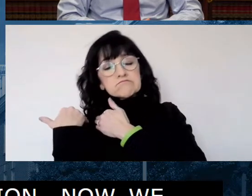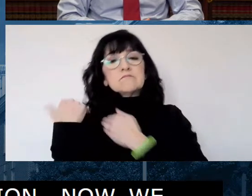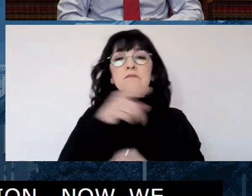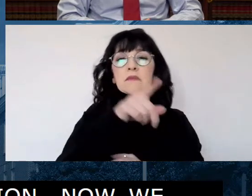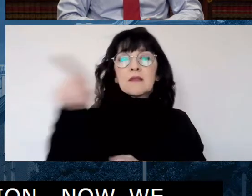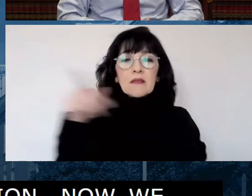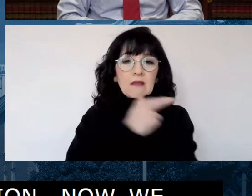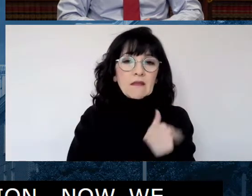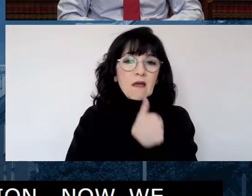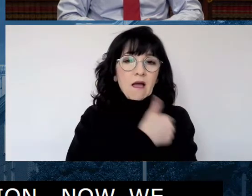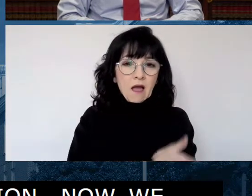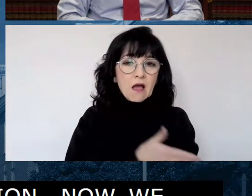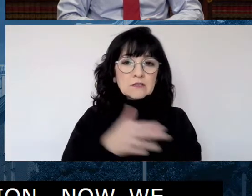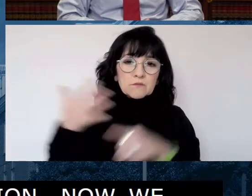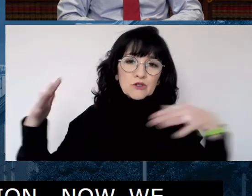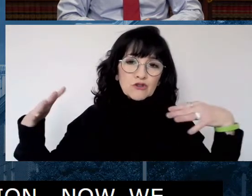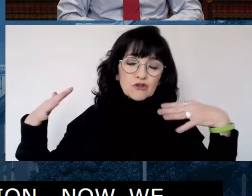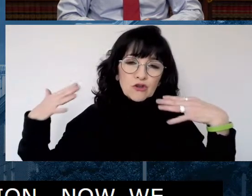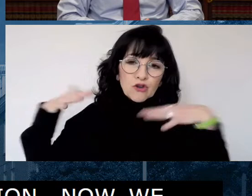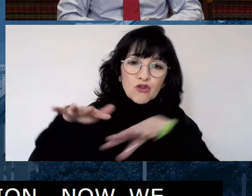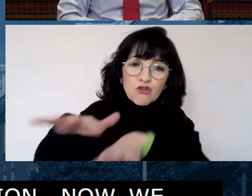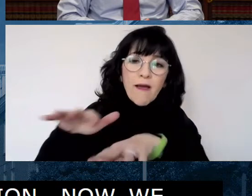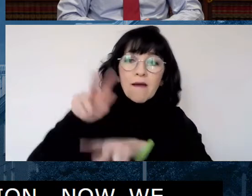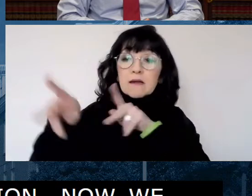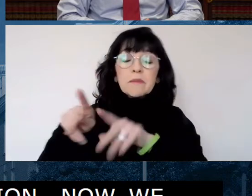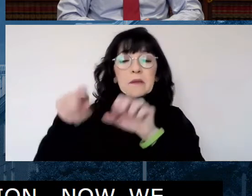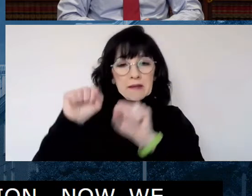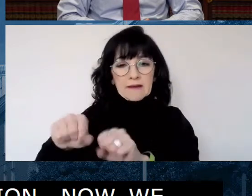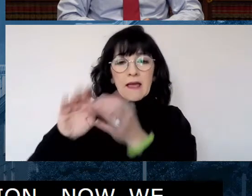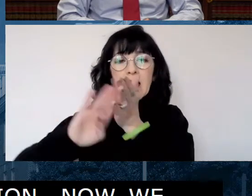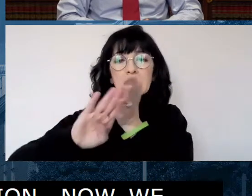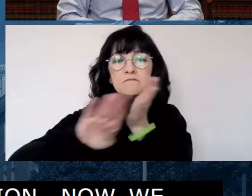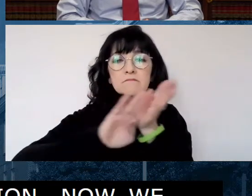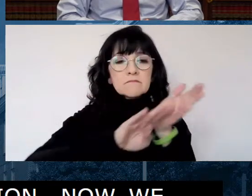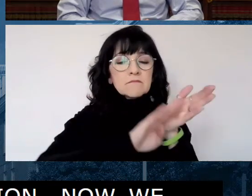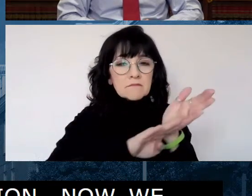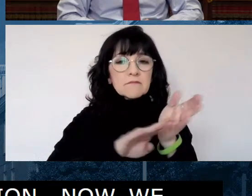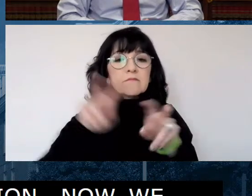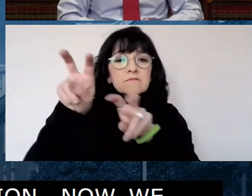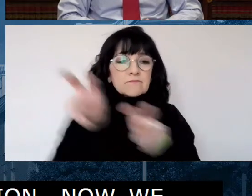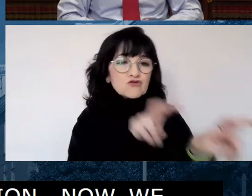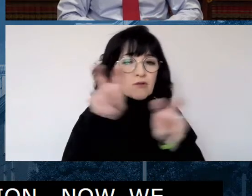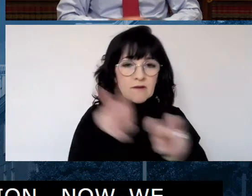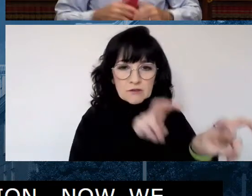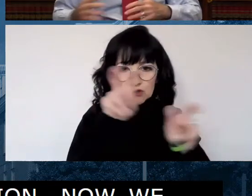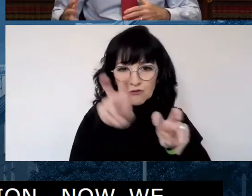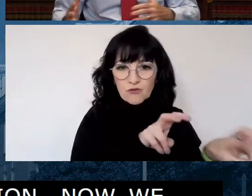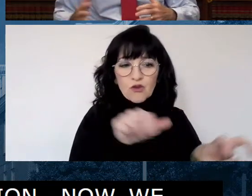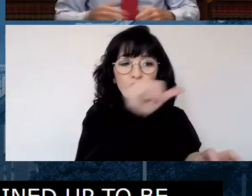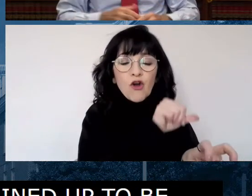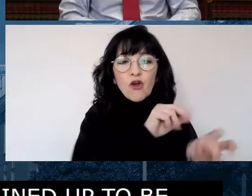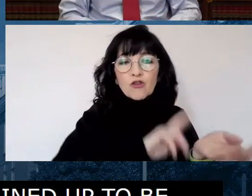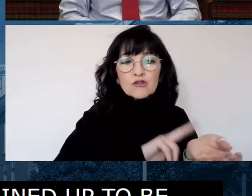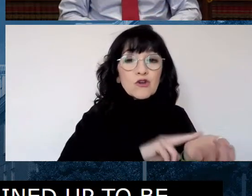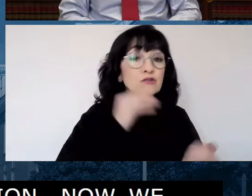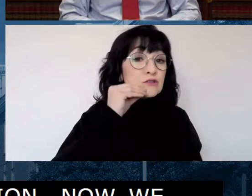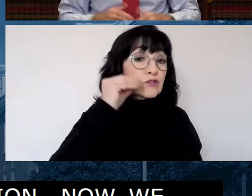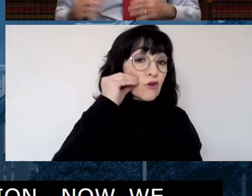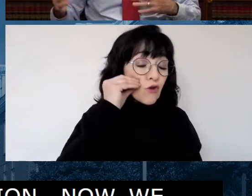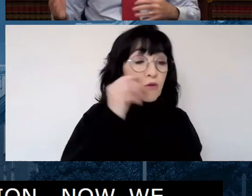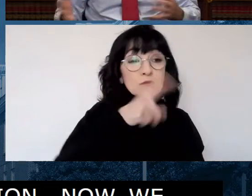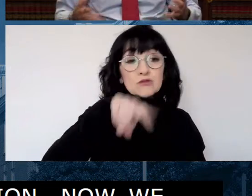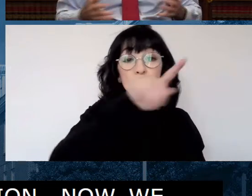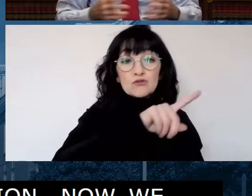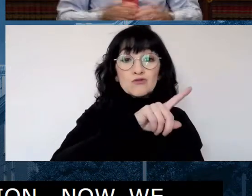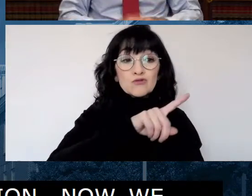so National Guards men and women. We have some photographs there to show their work that they're doing in the hospitals and non-clinical roles.